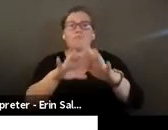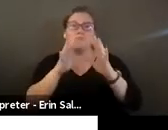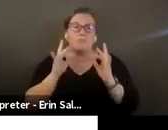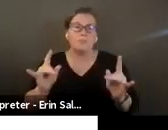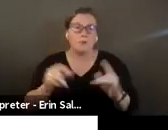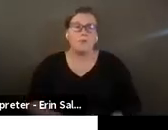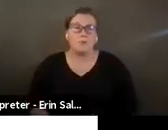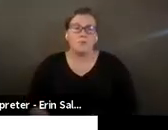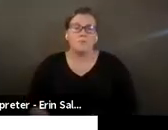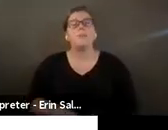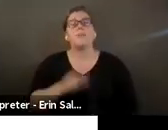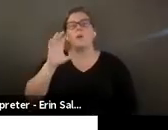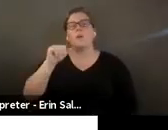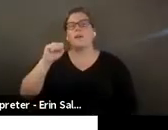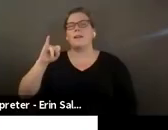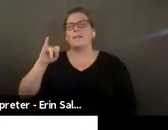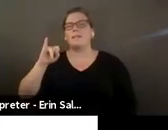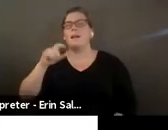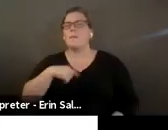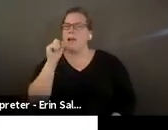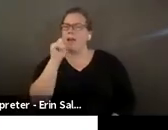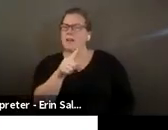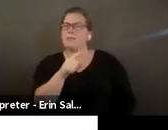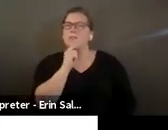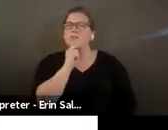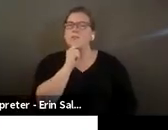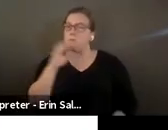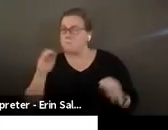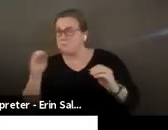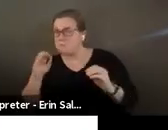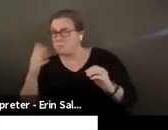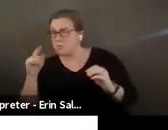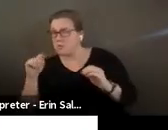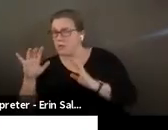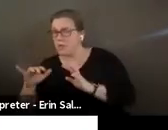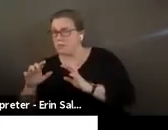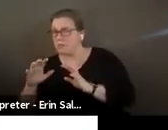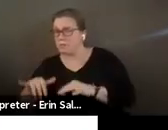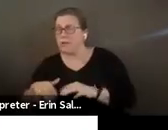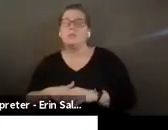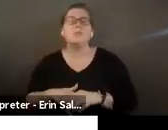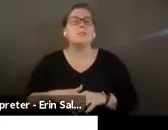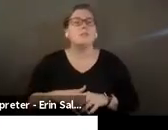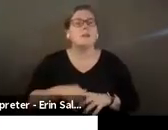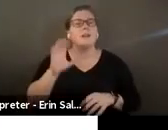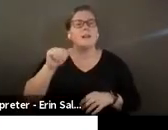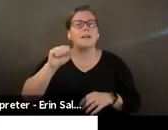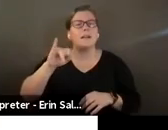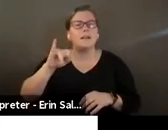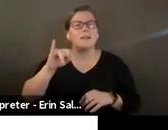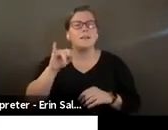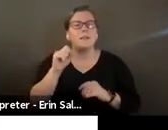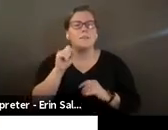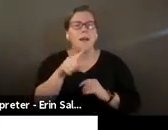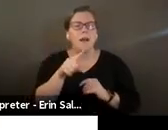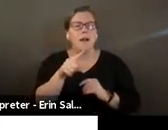ask you a question because I don't see any chat box questions, and we'll allow folks to